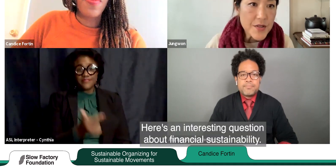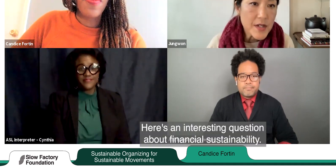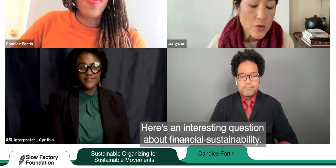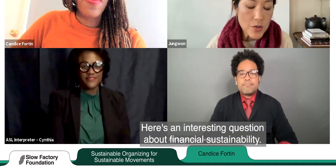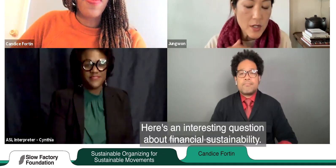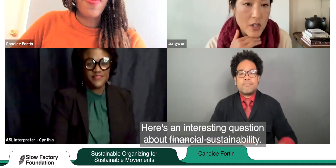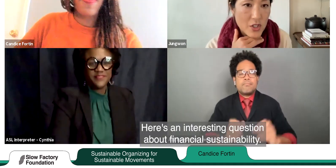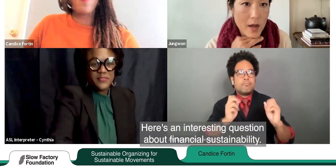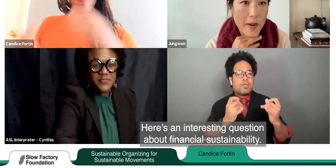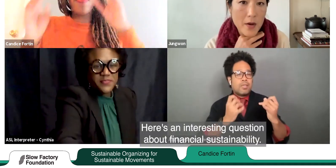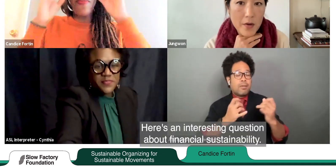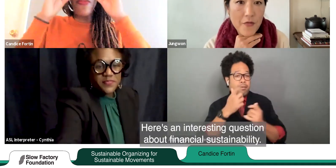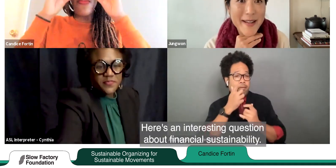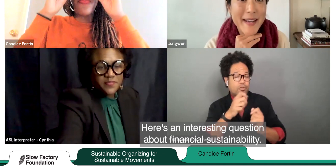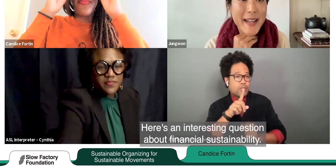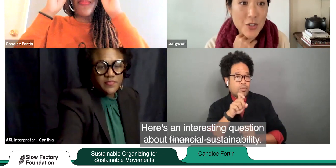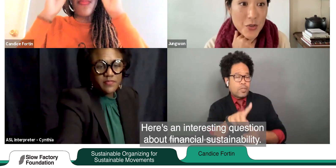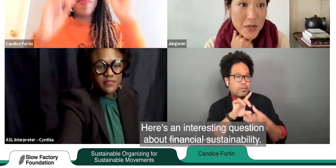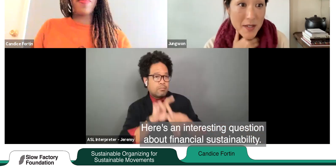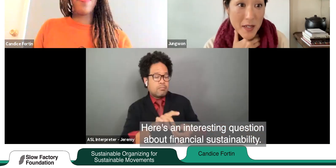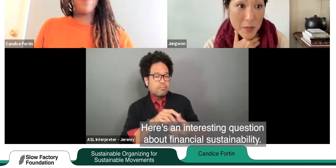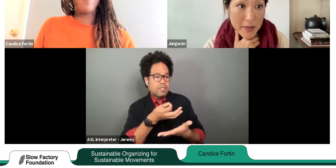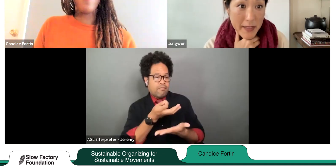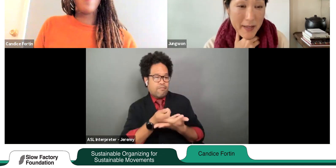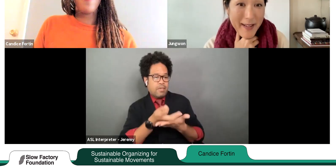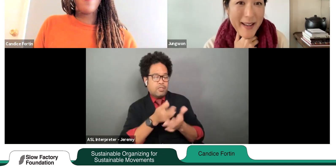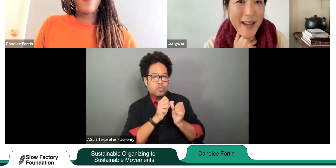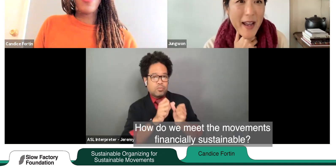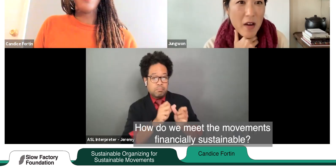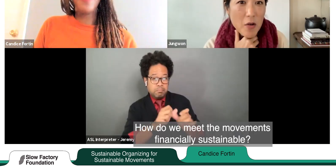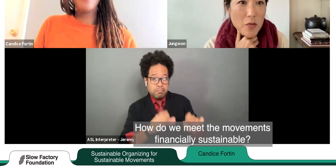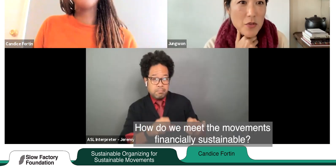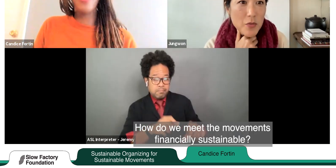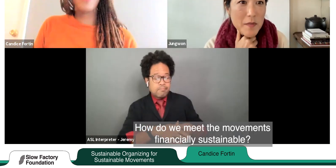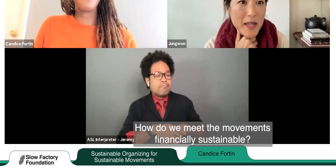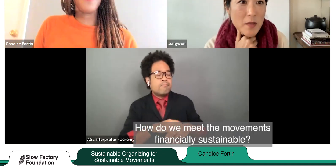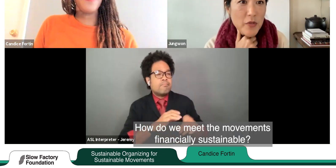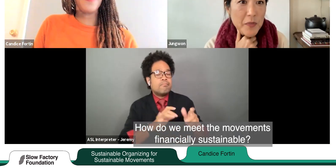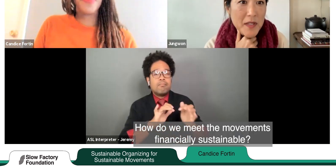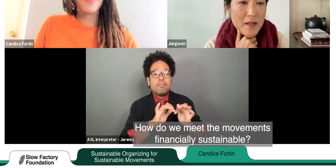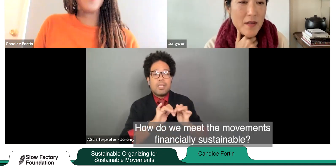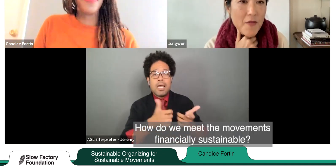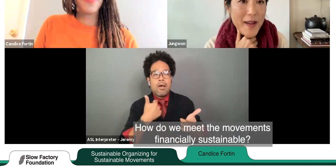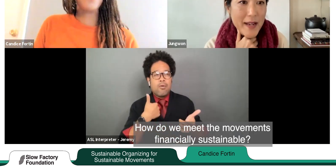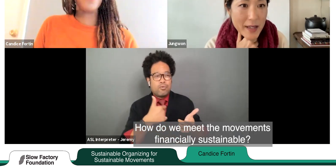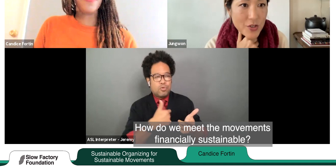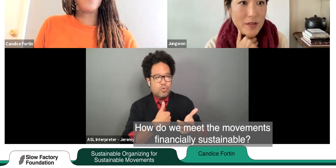Okay, here's an interesting question about financial sustainability. Okay. How do we make